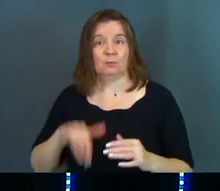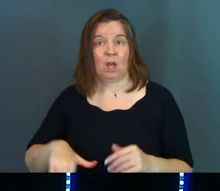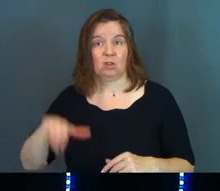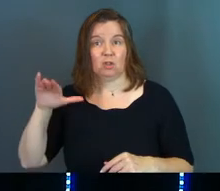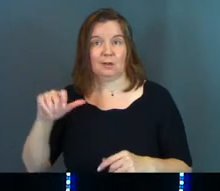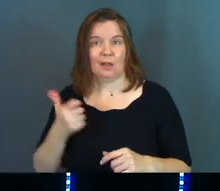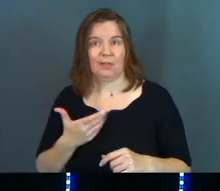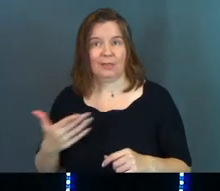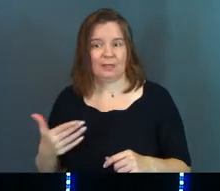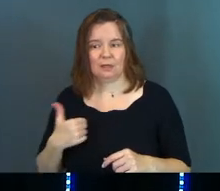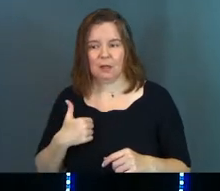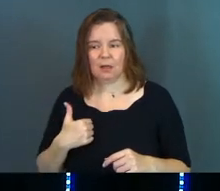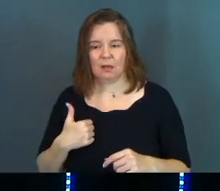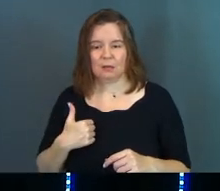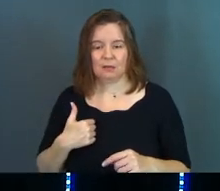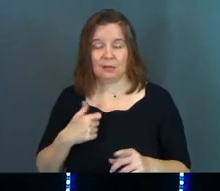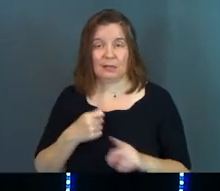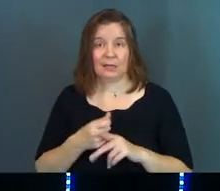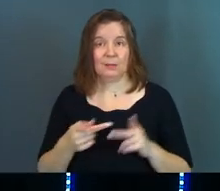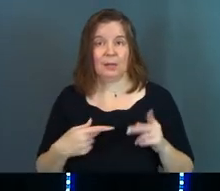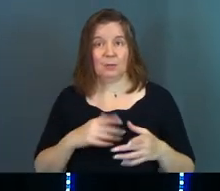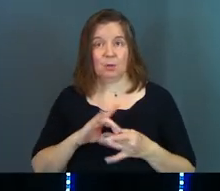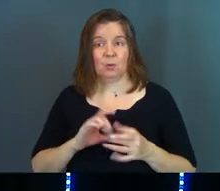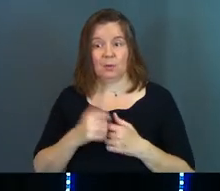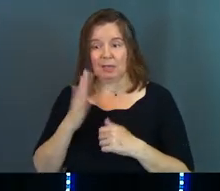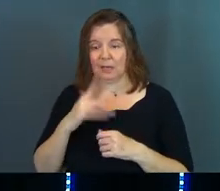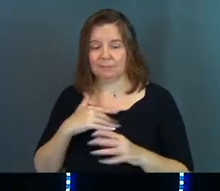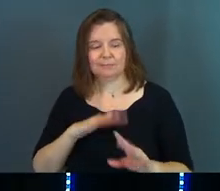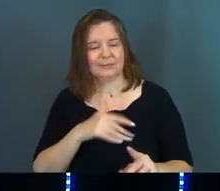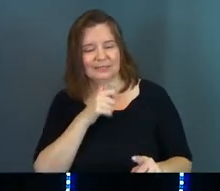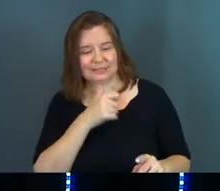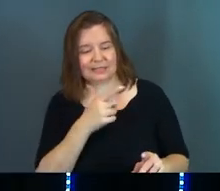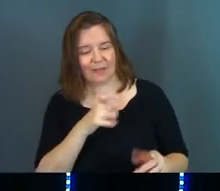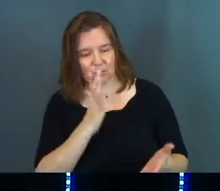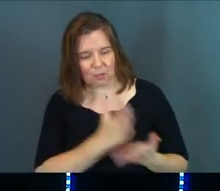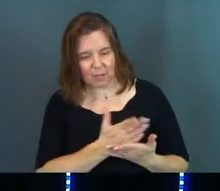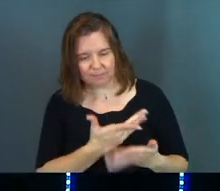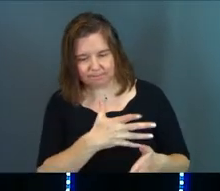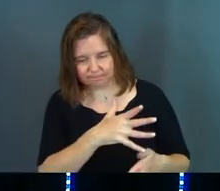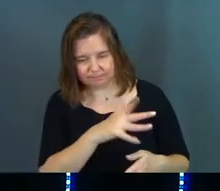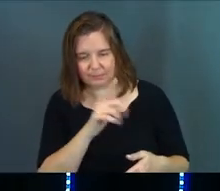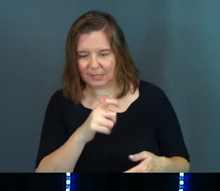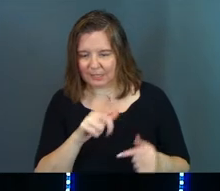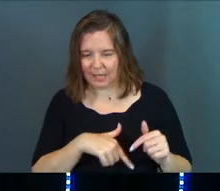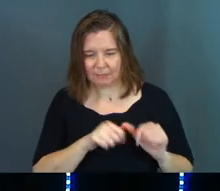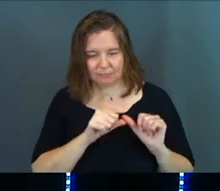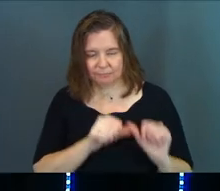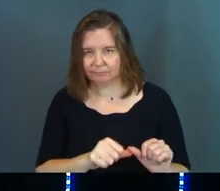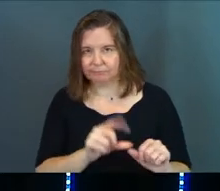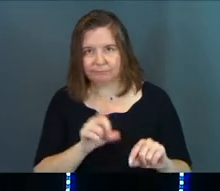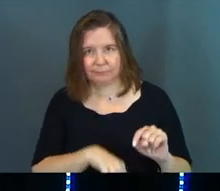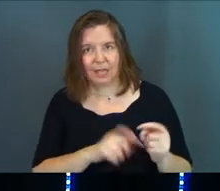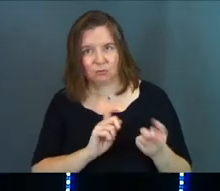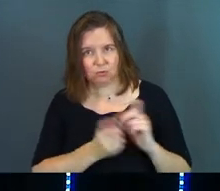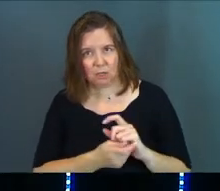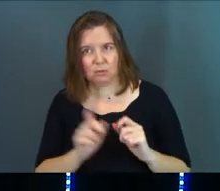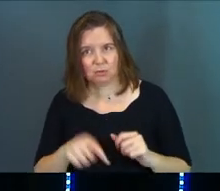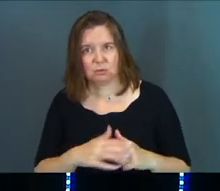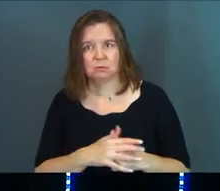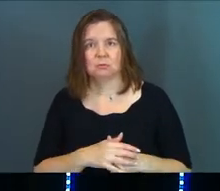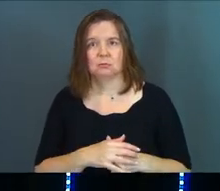childhood and so many other things that hit a place in my relationship with God where he's like, hey man, this has got to stop. This can no longer be a thing. It's got to